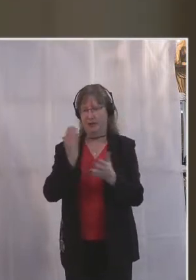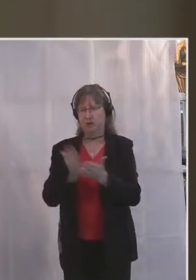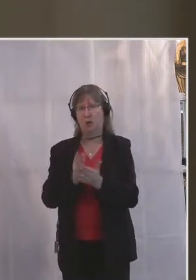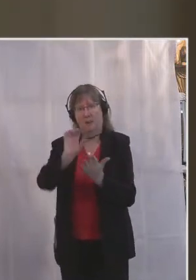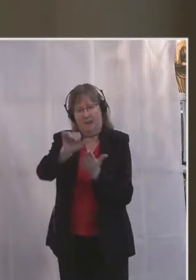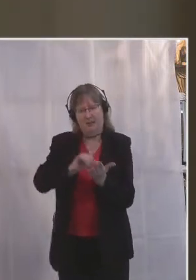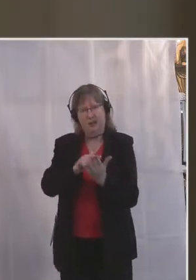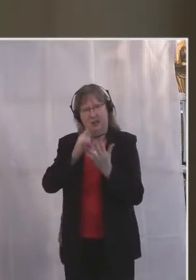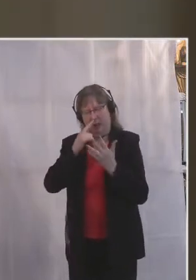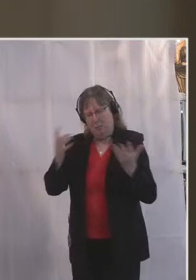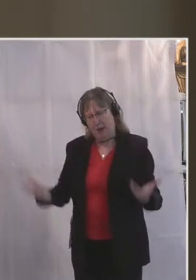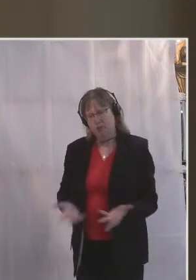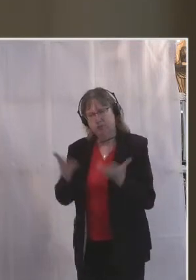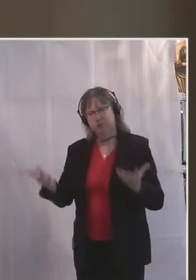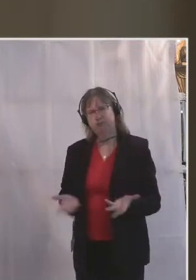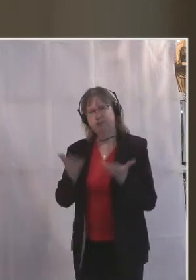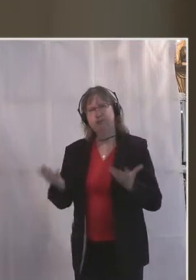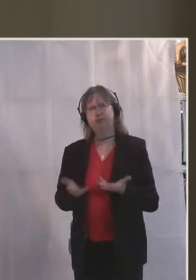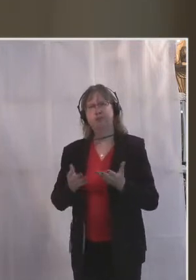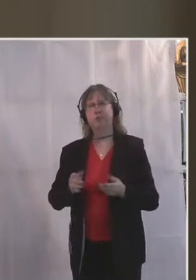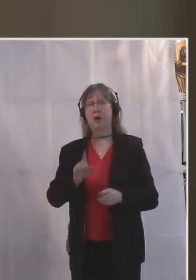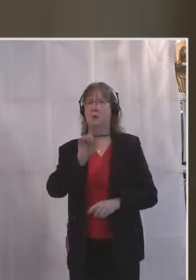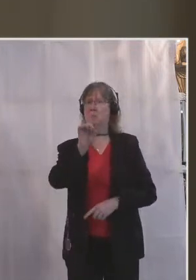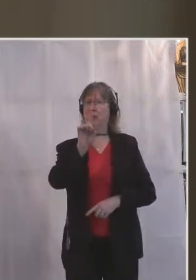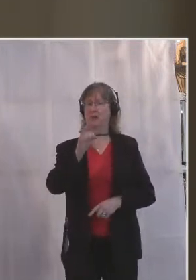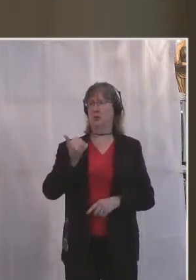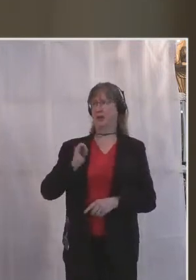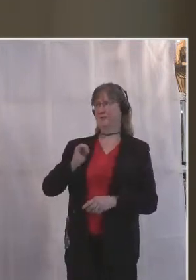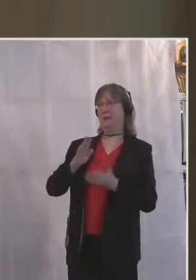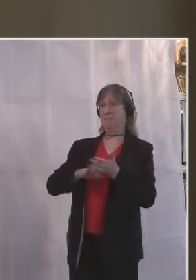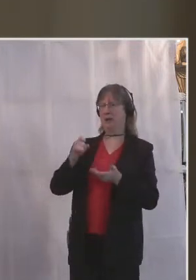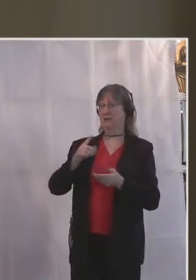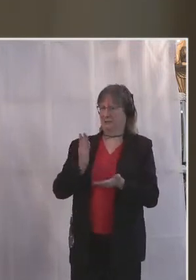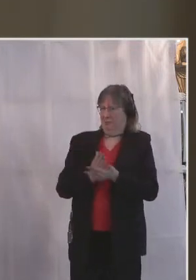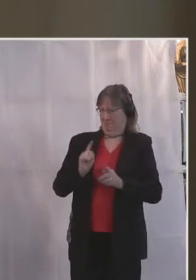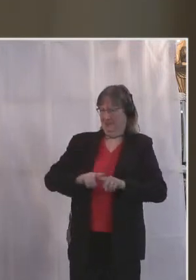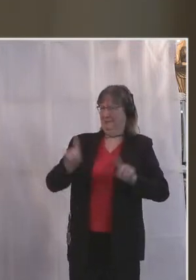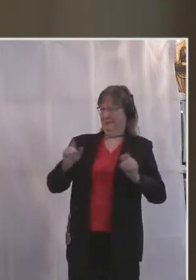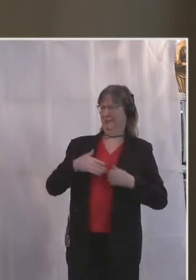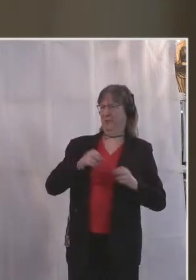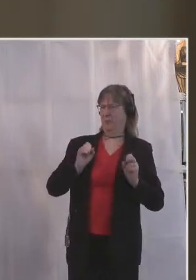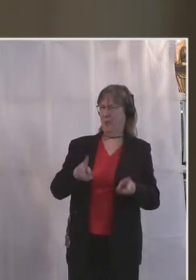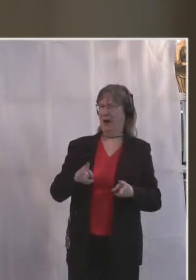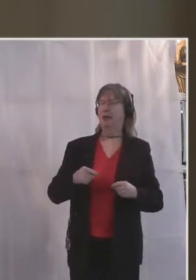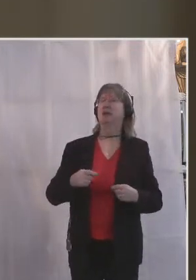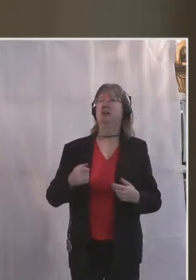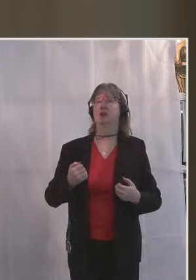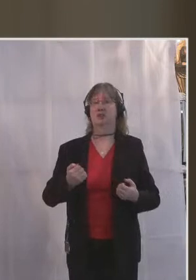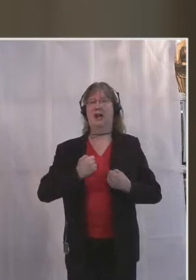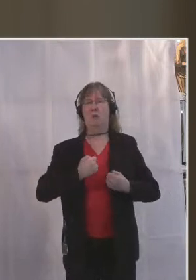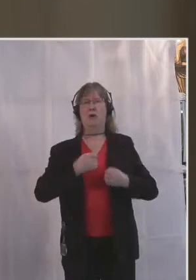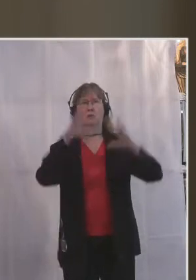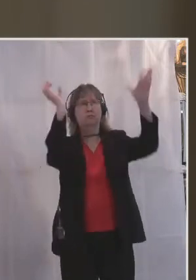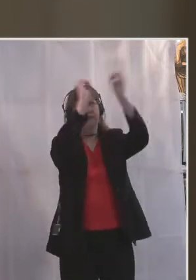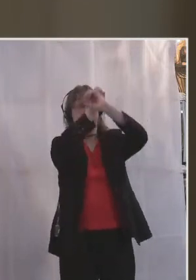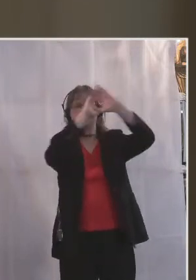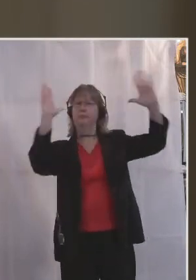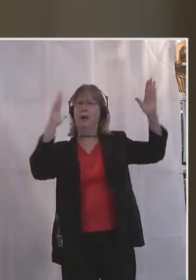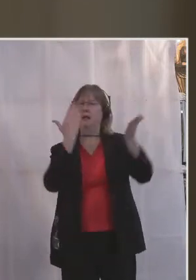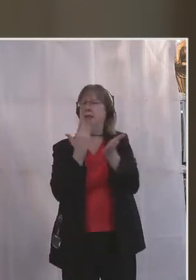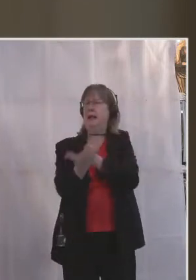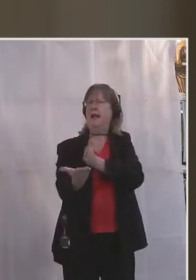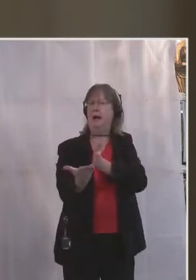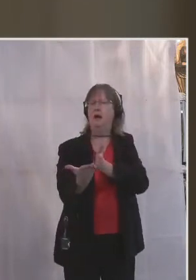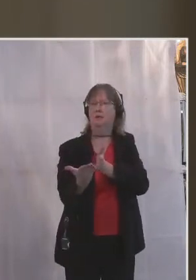agenda, but with a slight difference, as you would expect in Manchester. So we have a very clear innovation vision for our